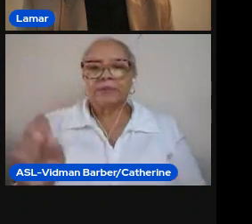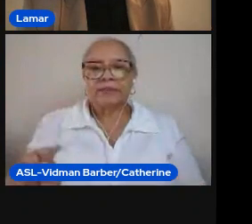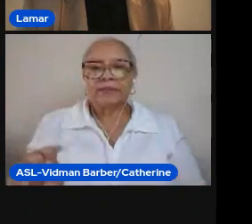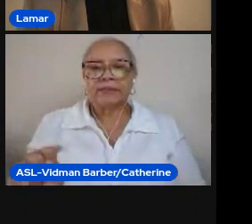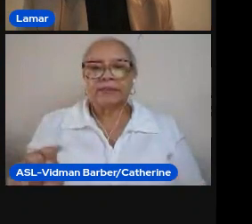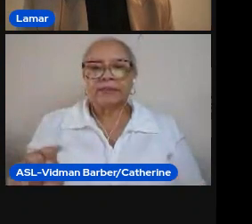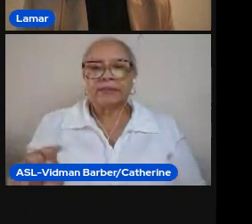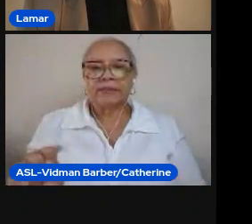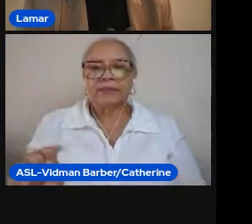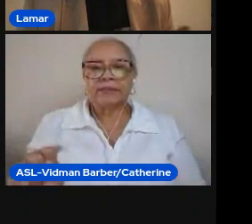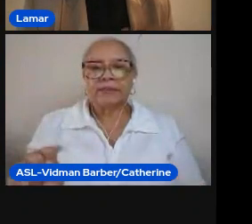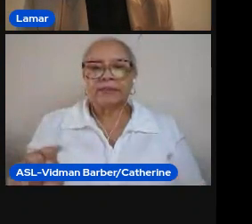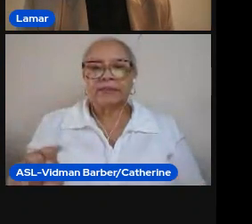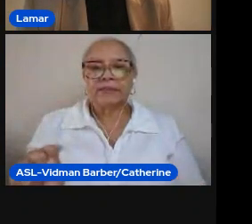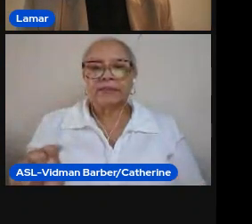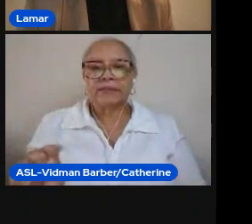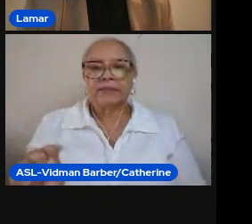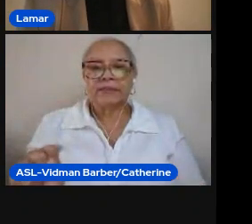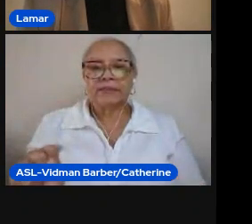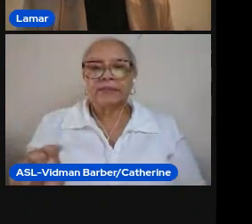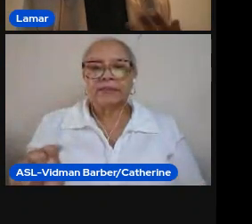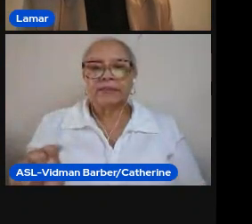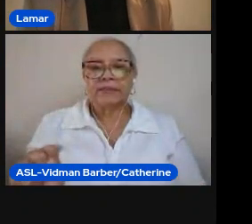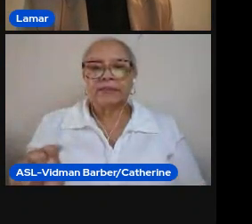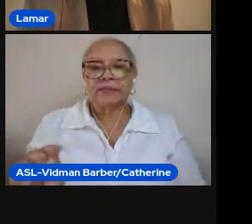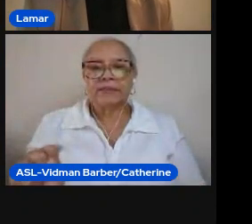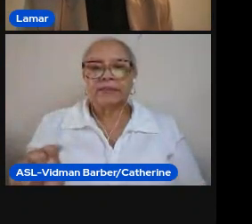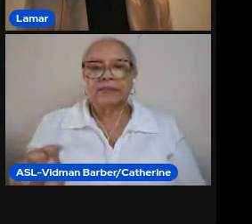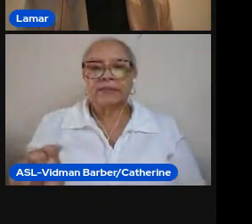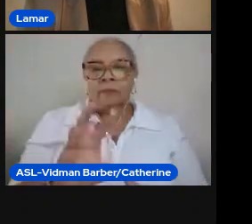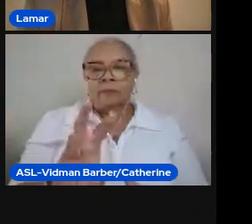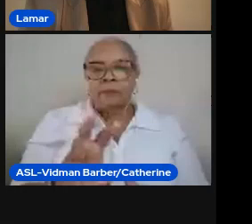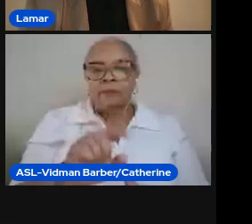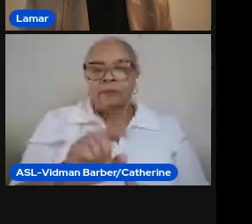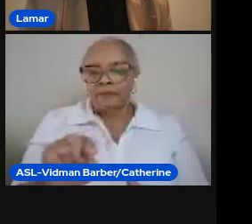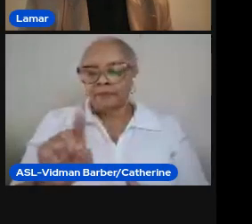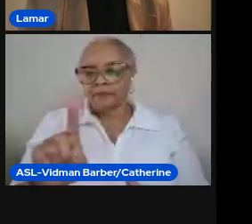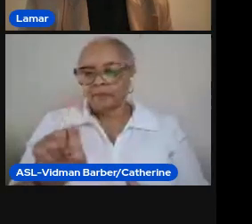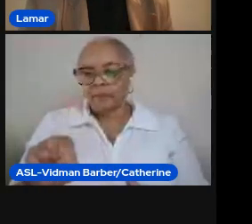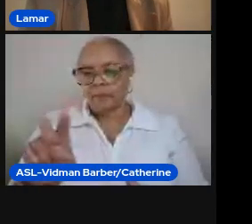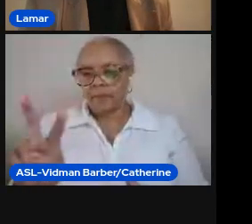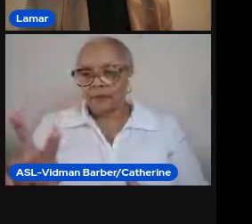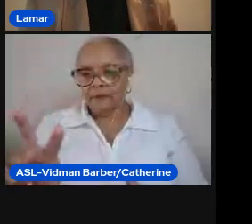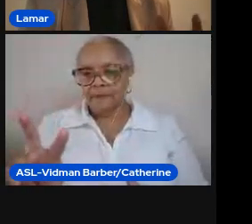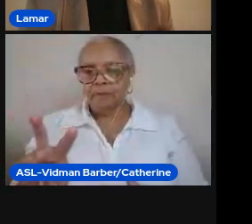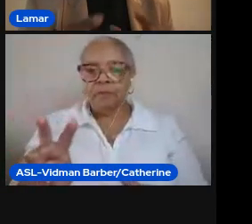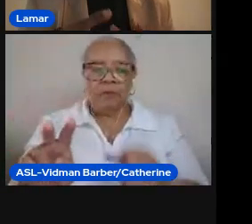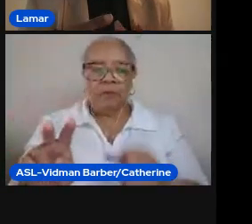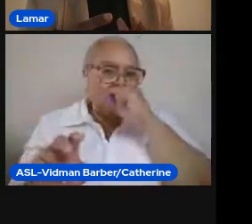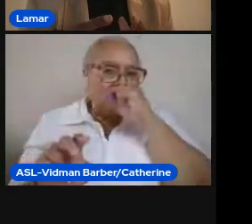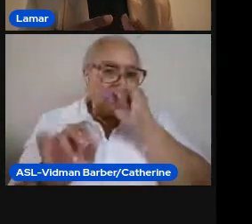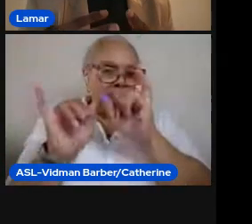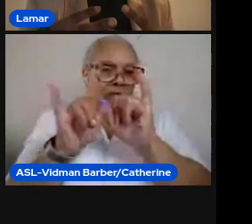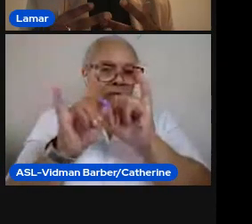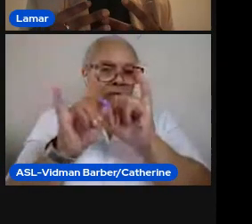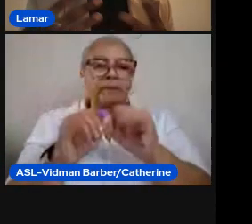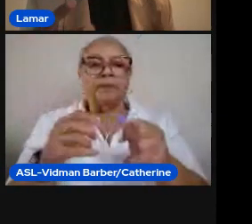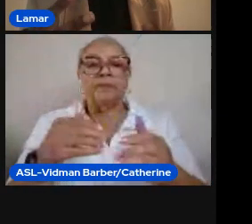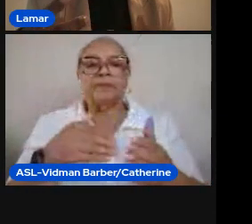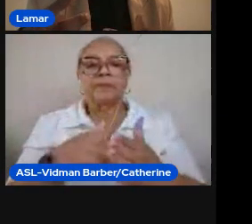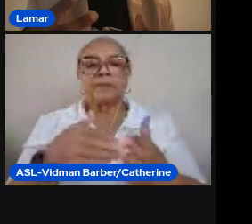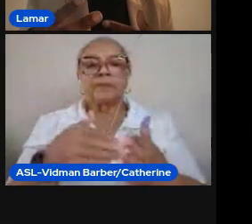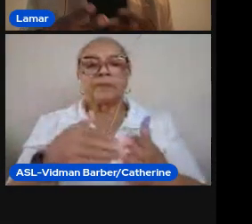bacteria. It ranges between 0.6 to 1.2 micrometer in diameter, and they're often formed